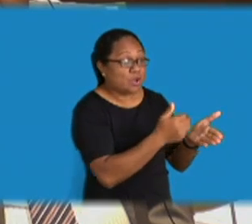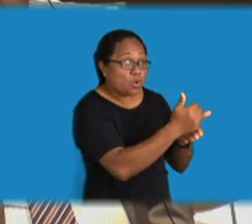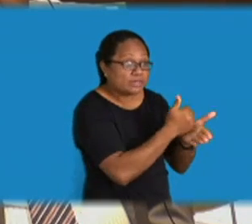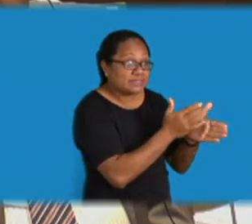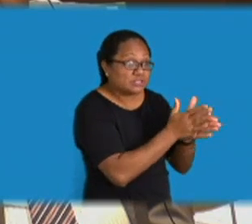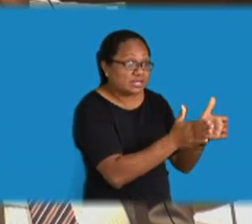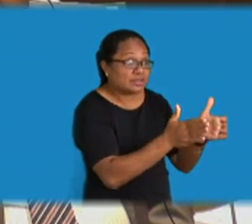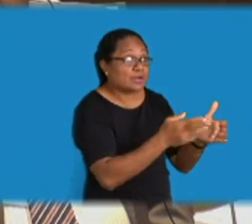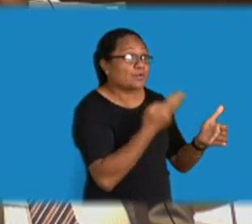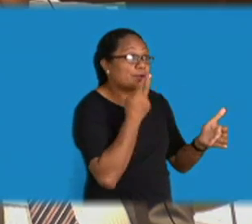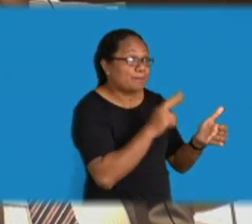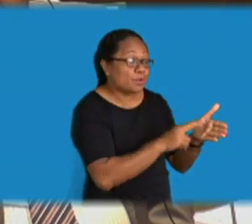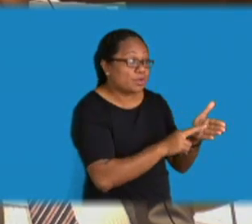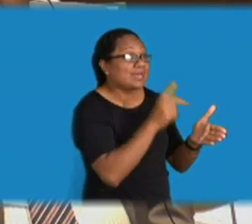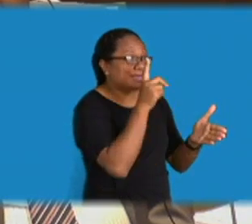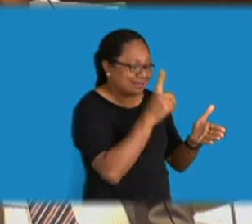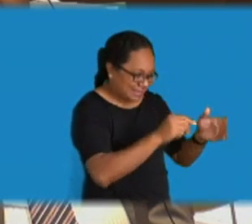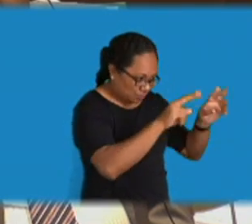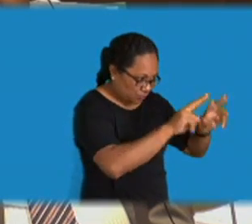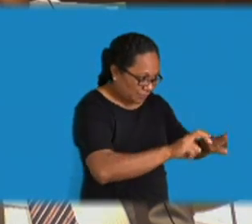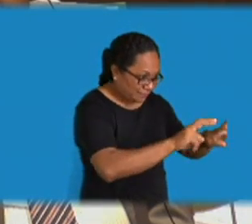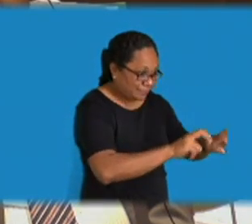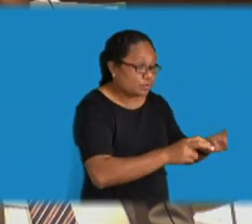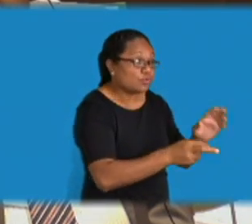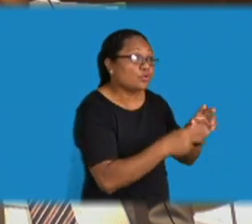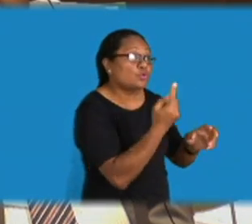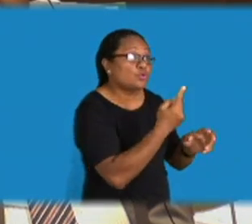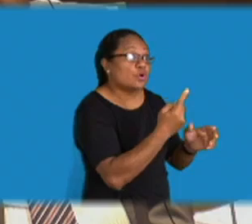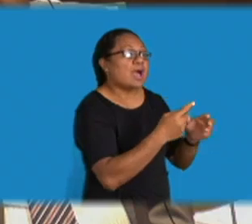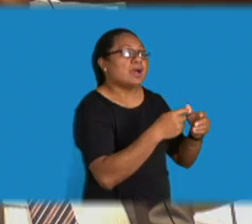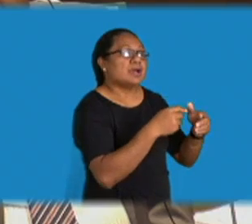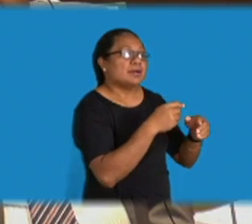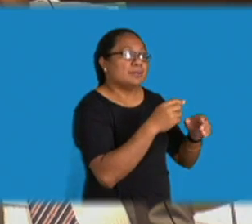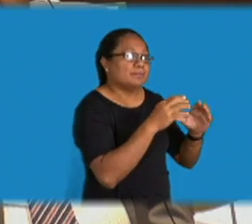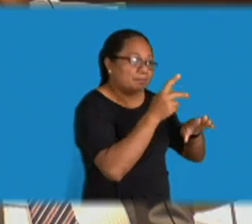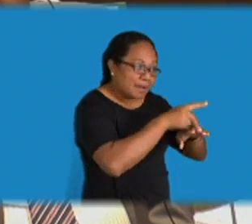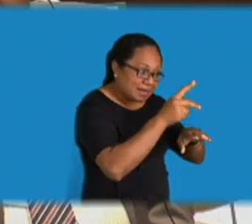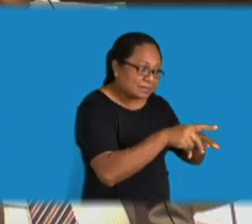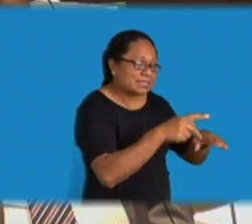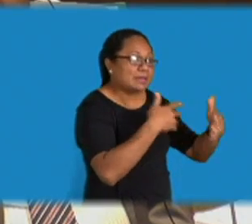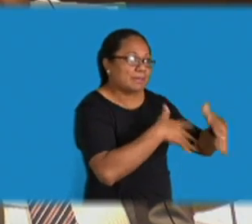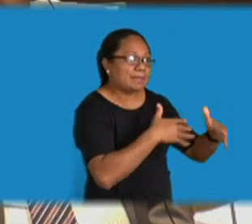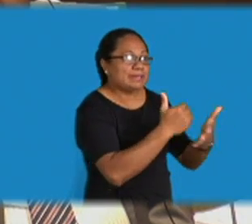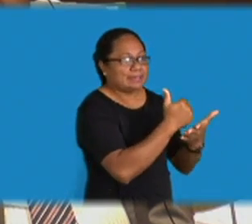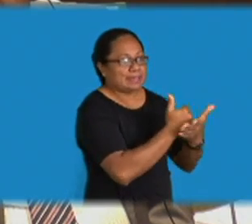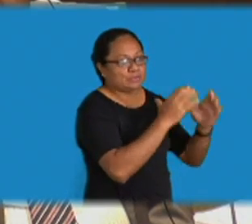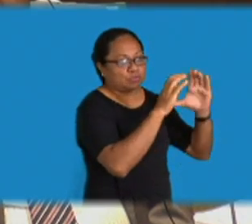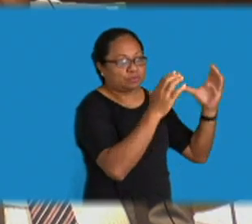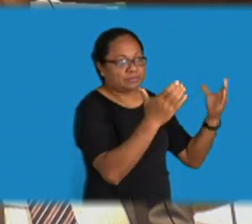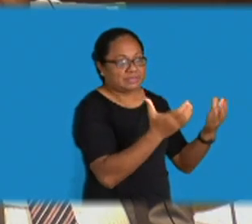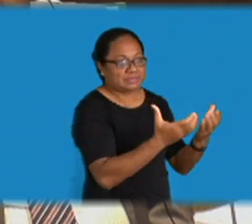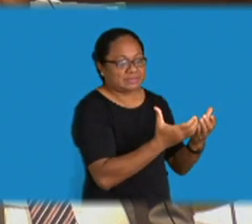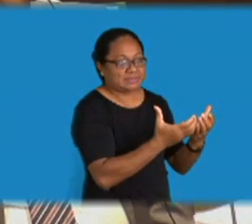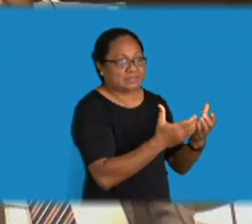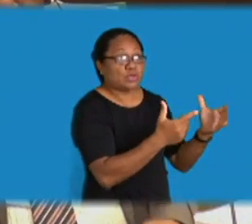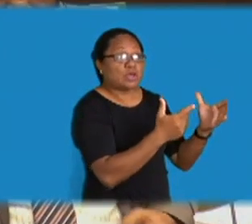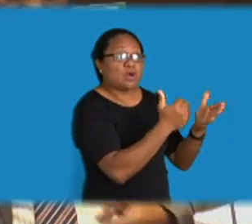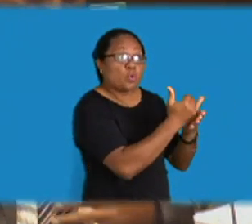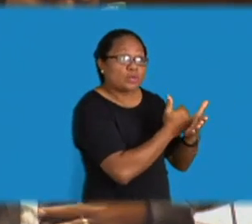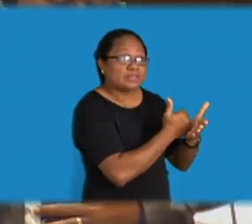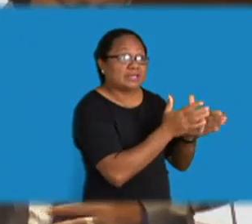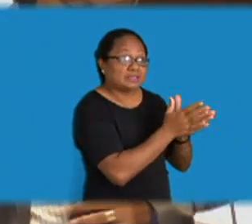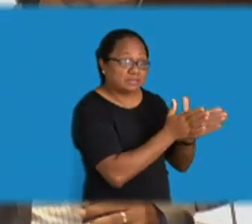be reviewed by a Parliamentary Public Accounts Committee. And those reports, Madam Speaker, by the Auditor General